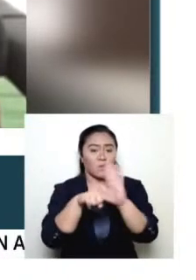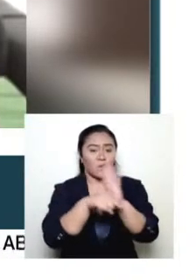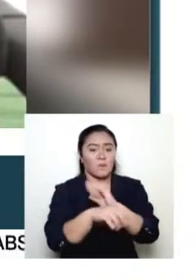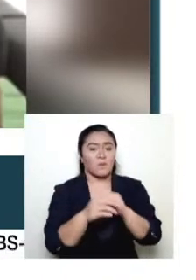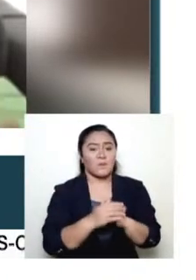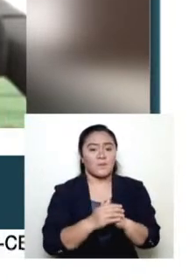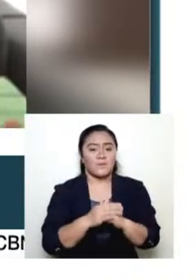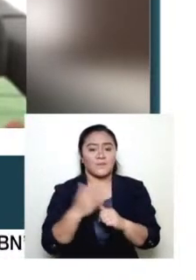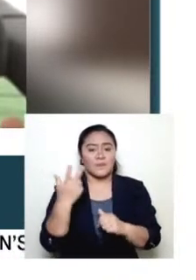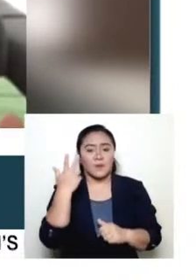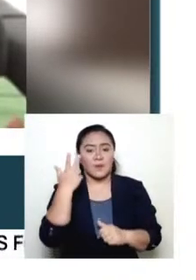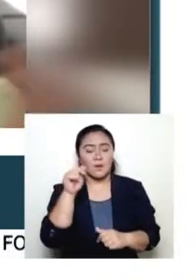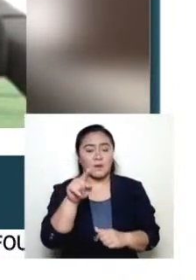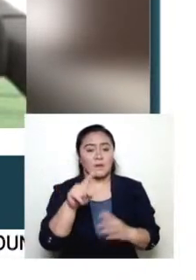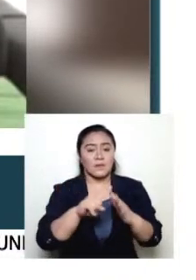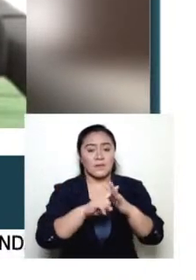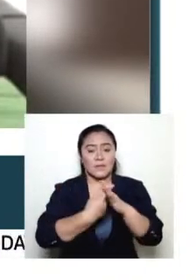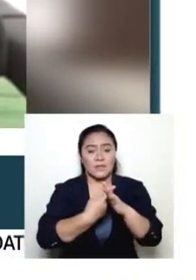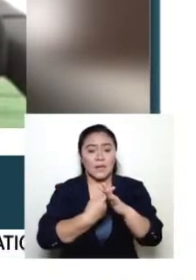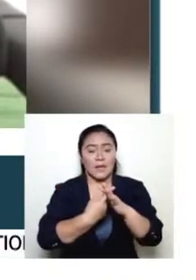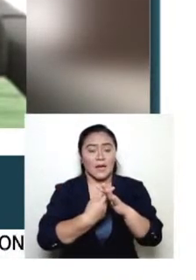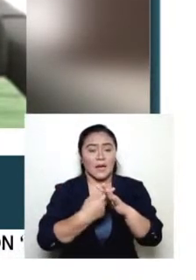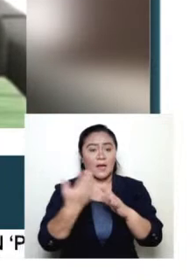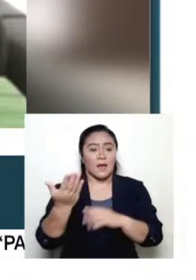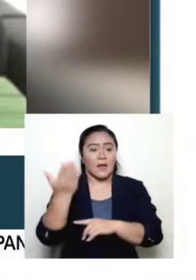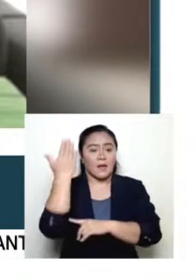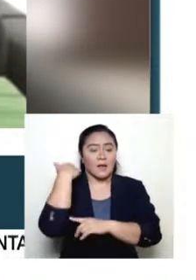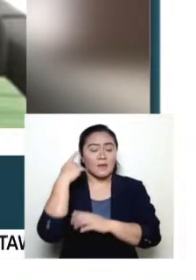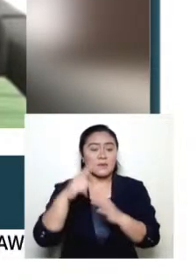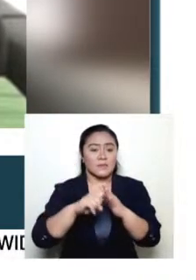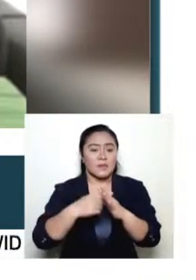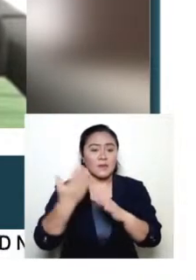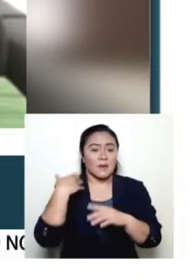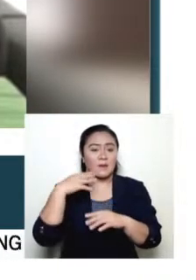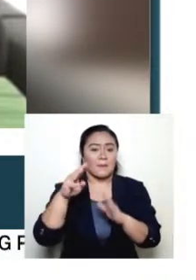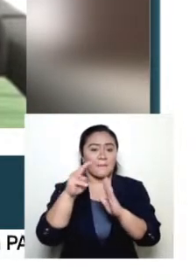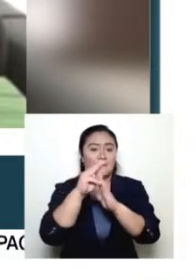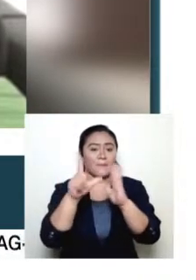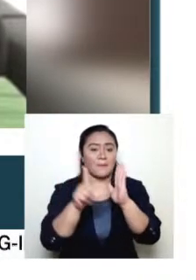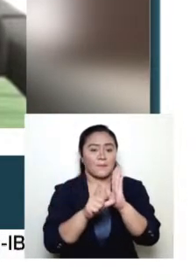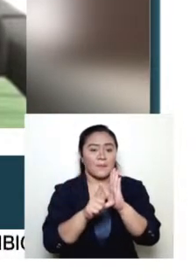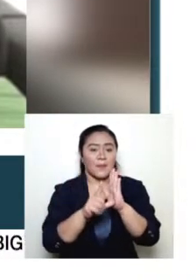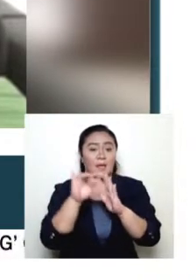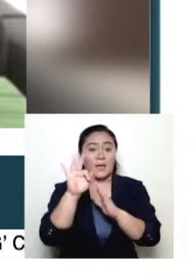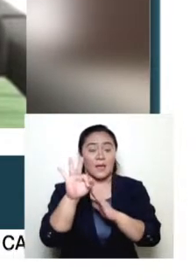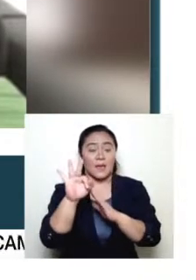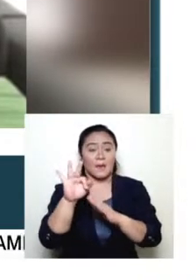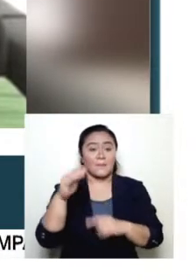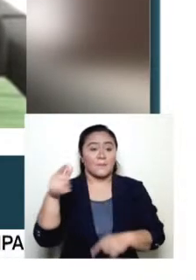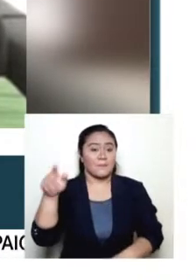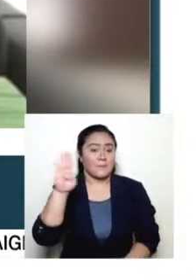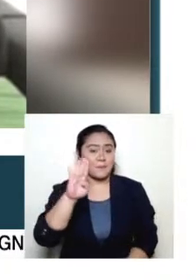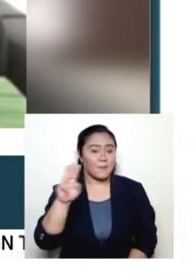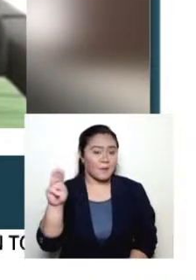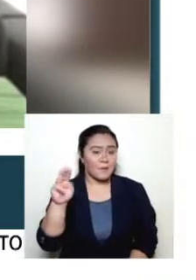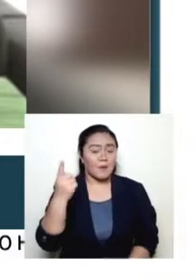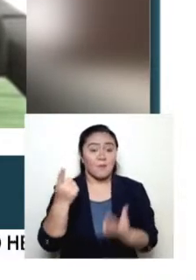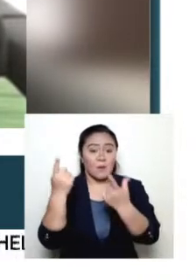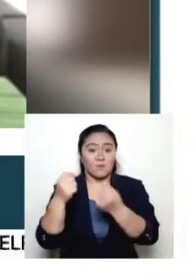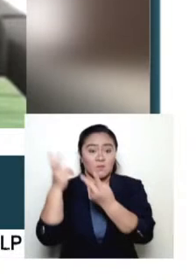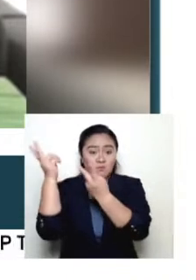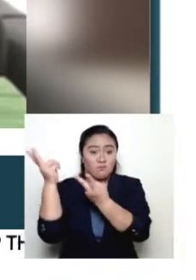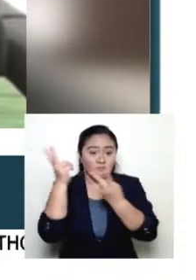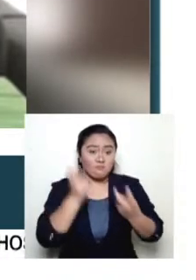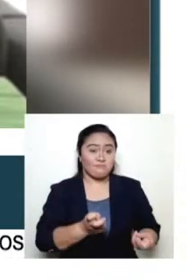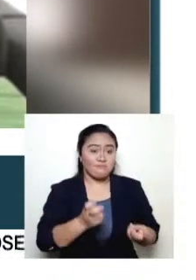actually started this during martial law. And I wouldn't be surprised if Marcos Jr. himself will employ the same red tagging